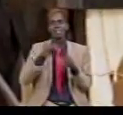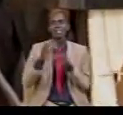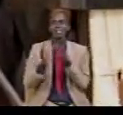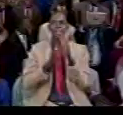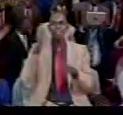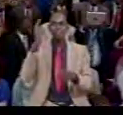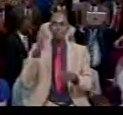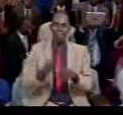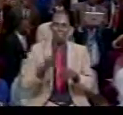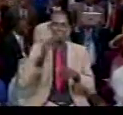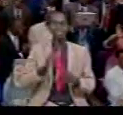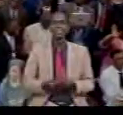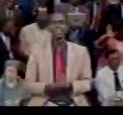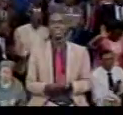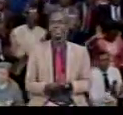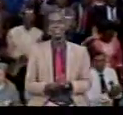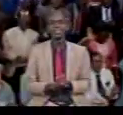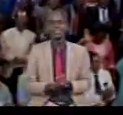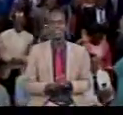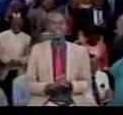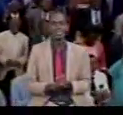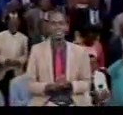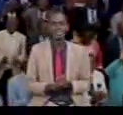Jesus' name.